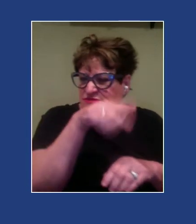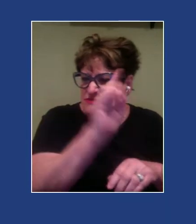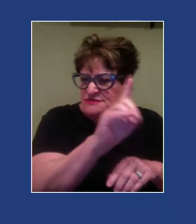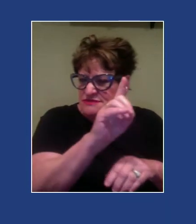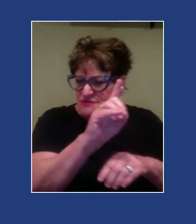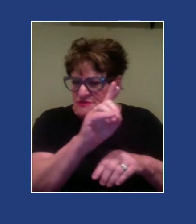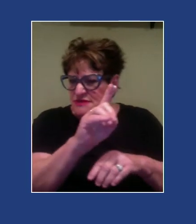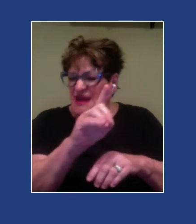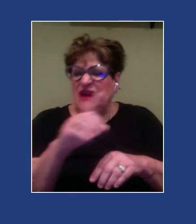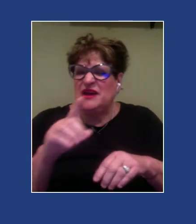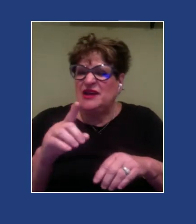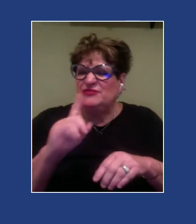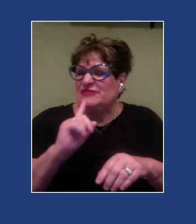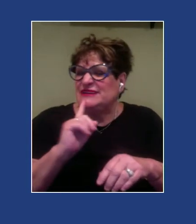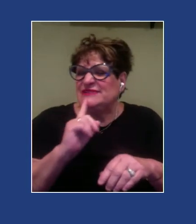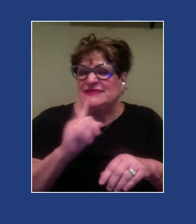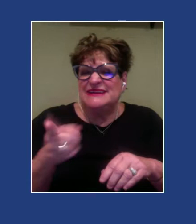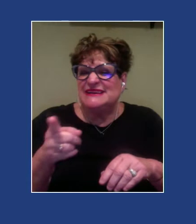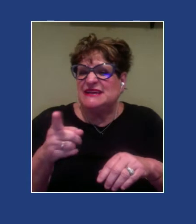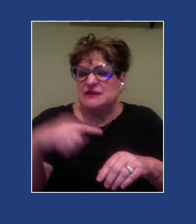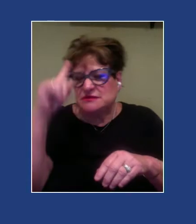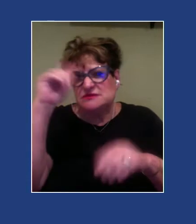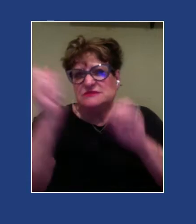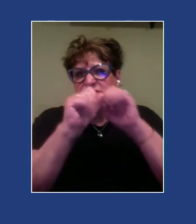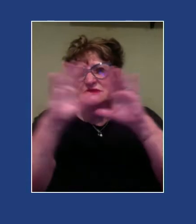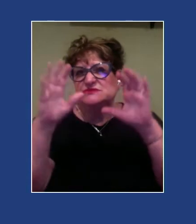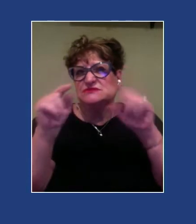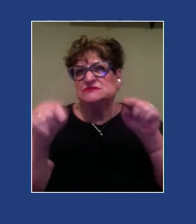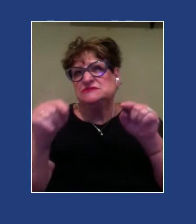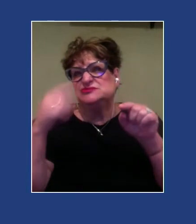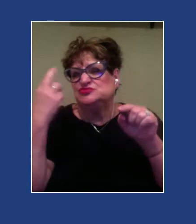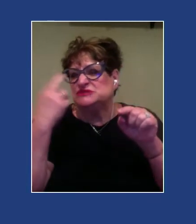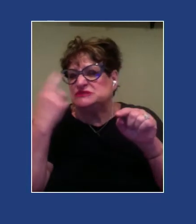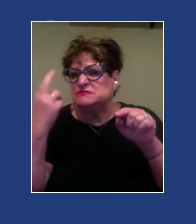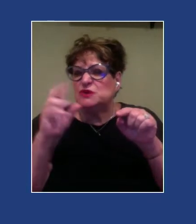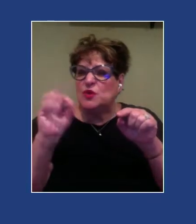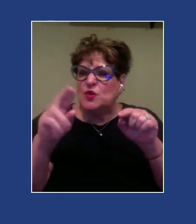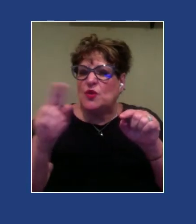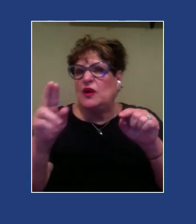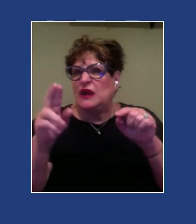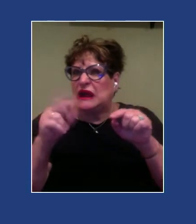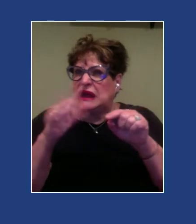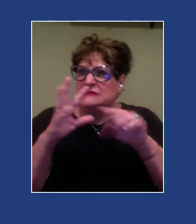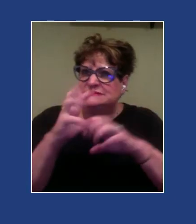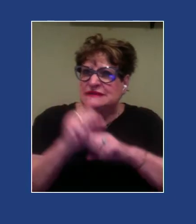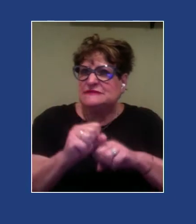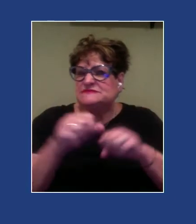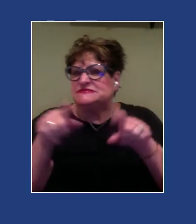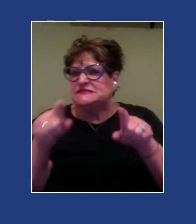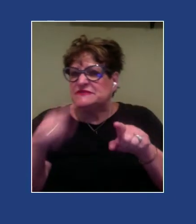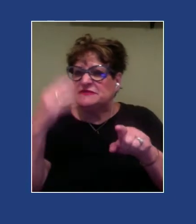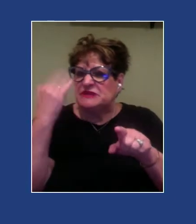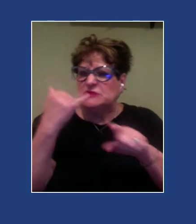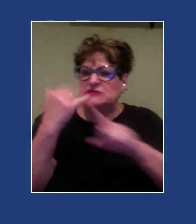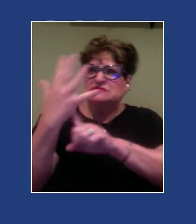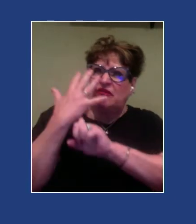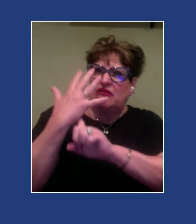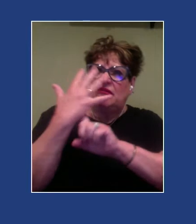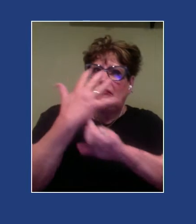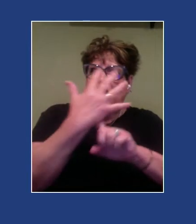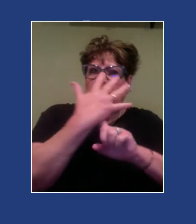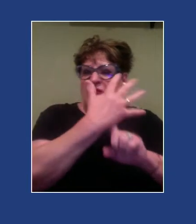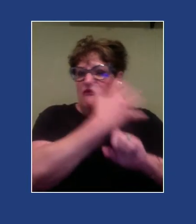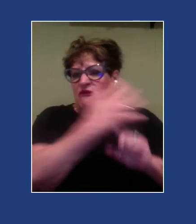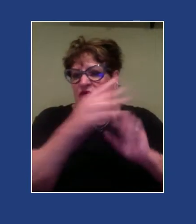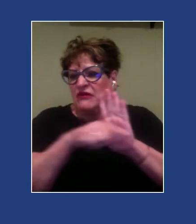in many cases, we could conceptualize these as reasonable or even adaptive responses to the kind of pervasive societal stigma that